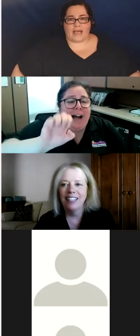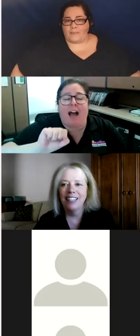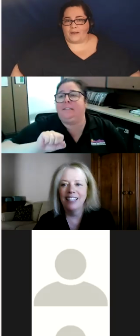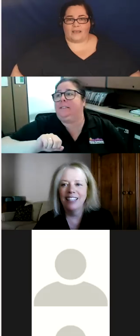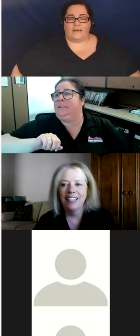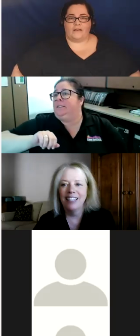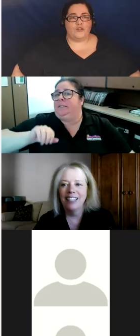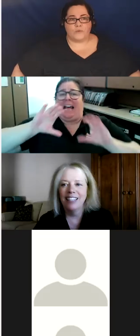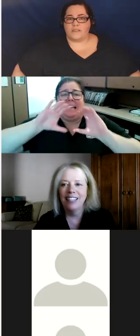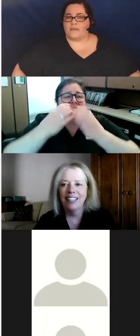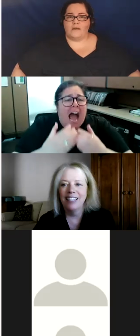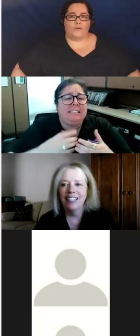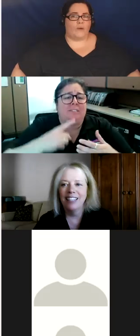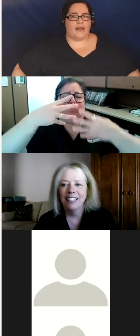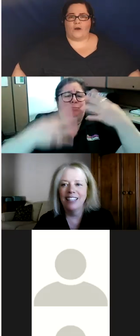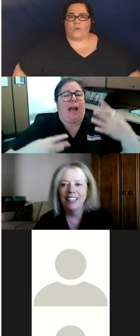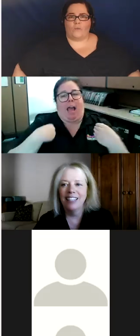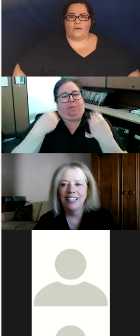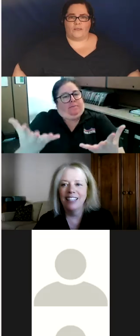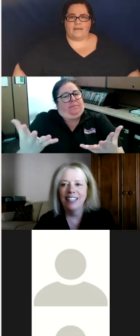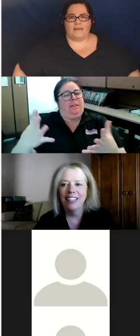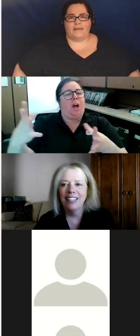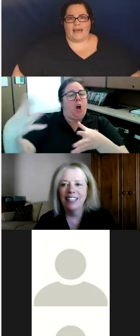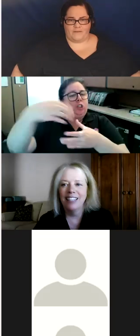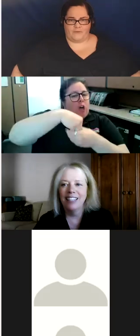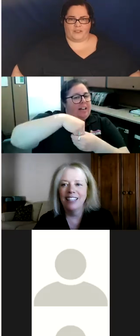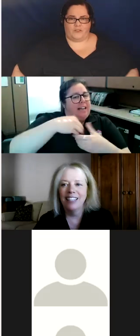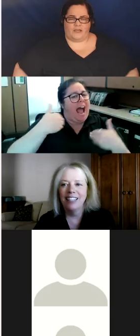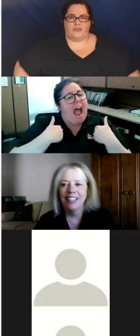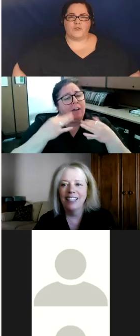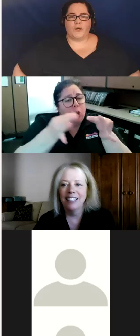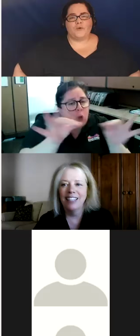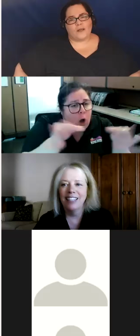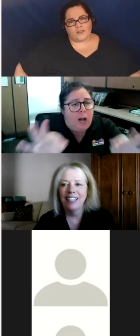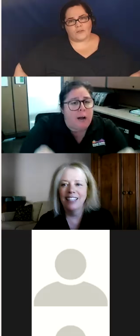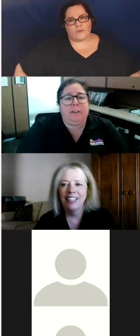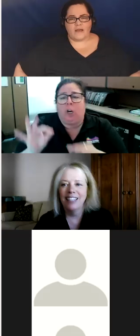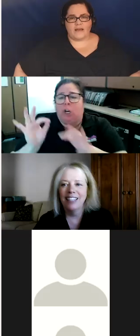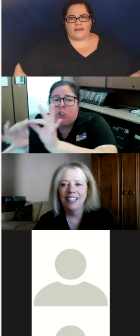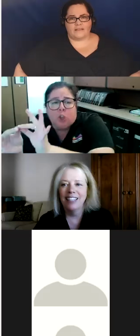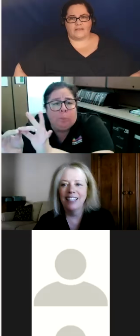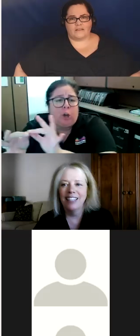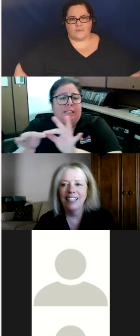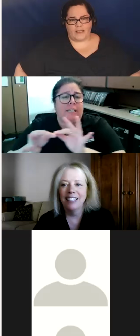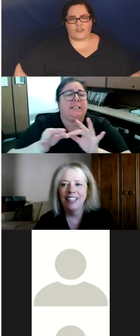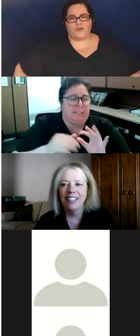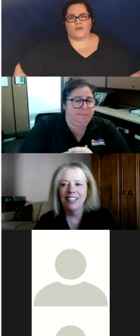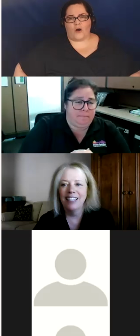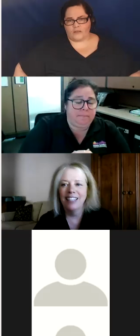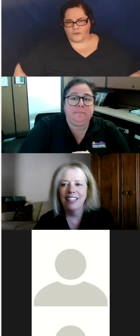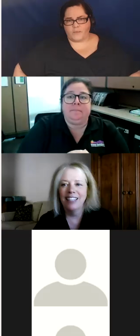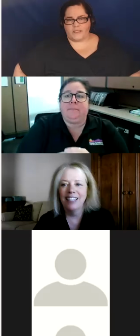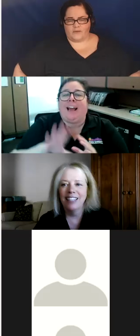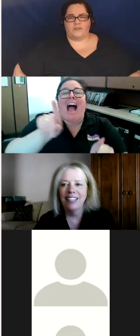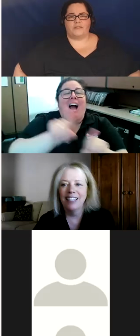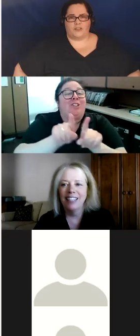conversations just happening in news and radio. We get information later. So what you want to do is to make sure that all